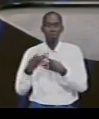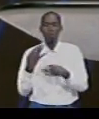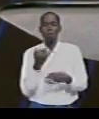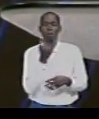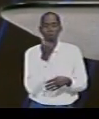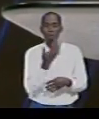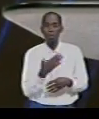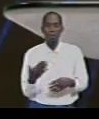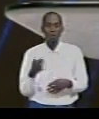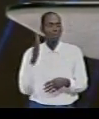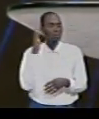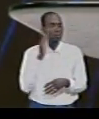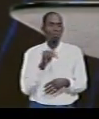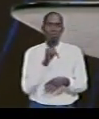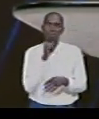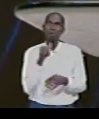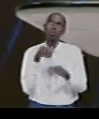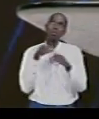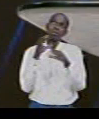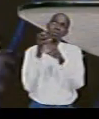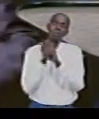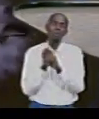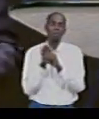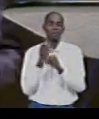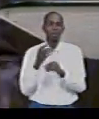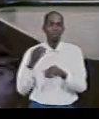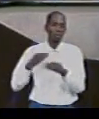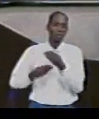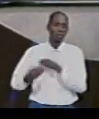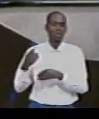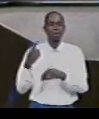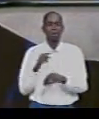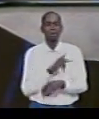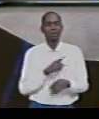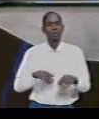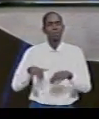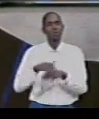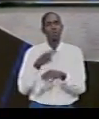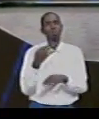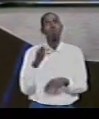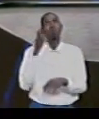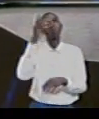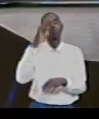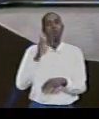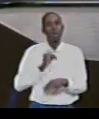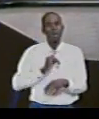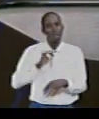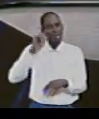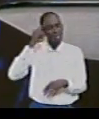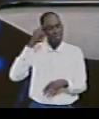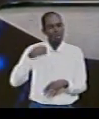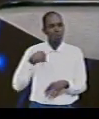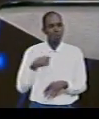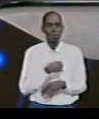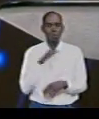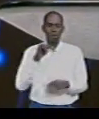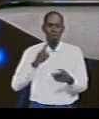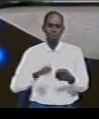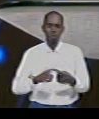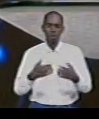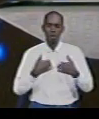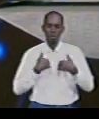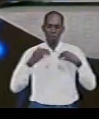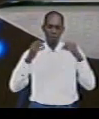the kingdom of God. I think it's better for everyone to get back our backbone,